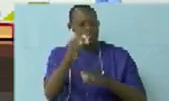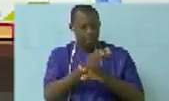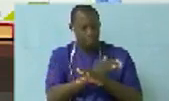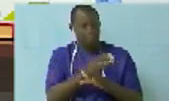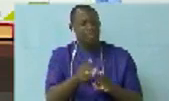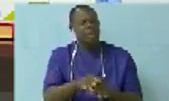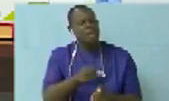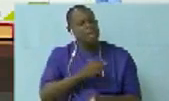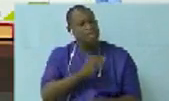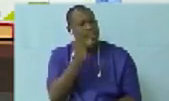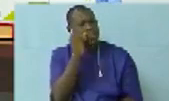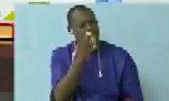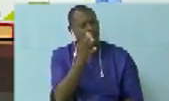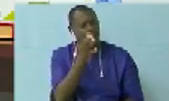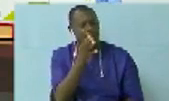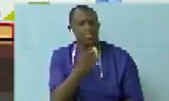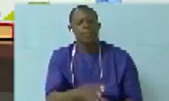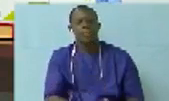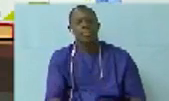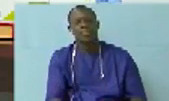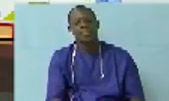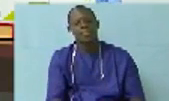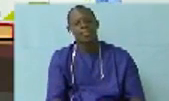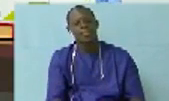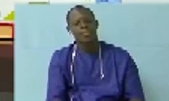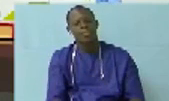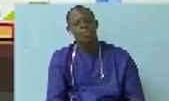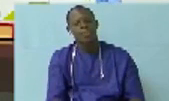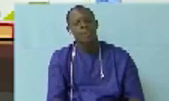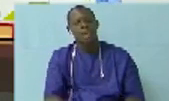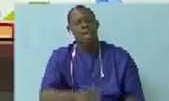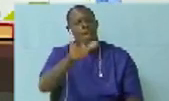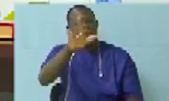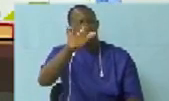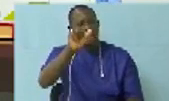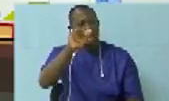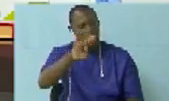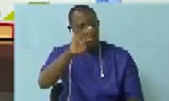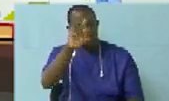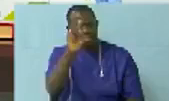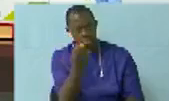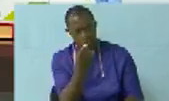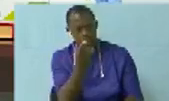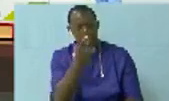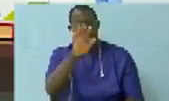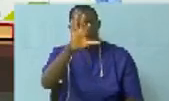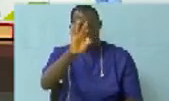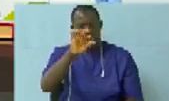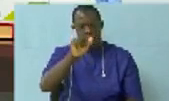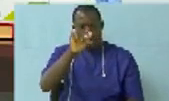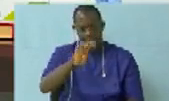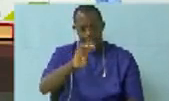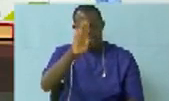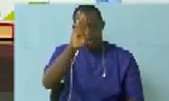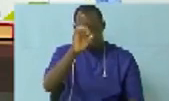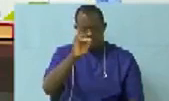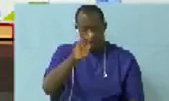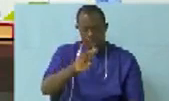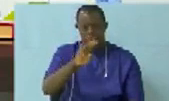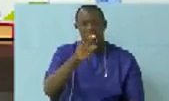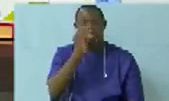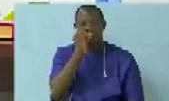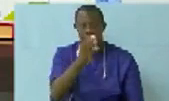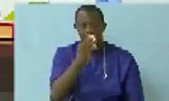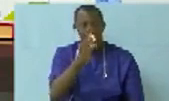He said to me, I know for you. Langtombo said that there is no